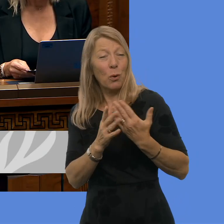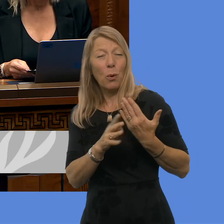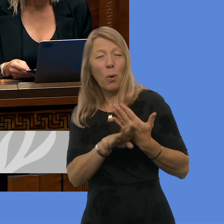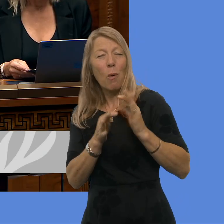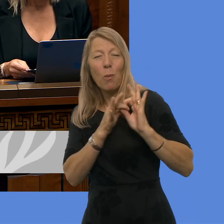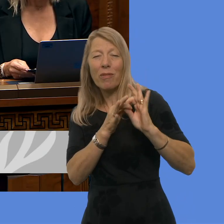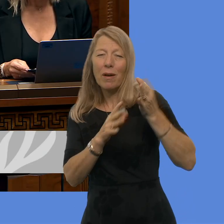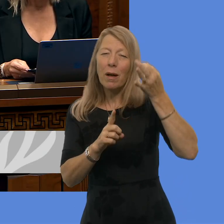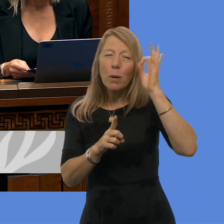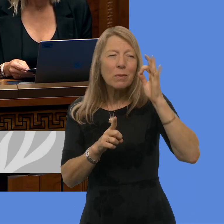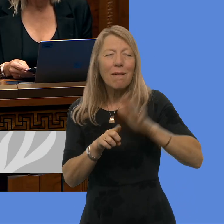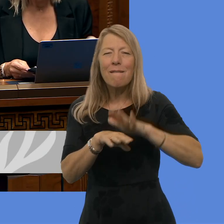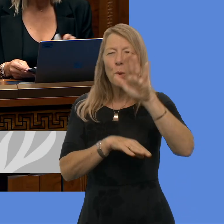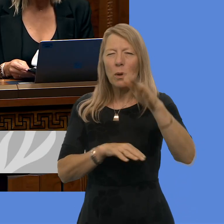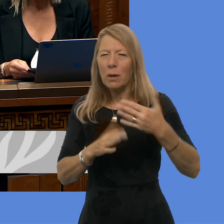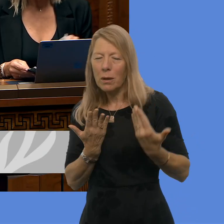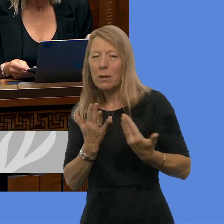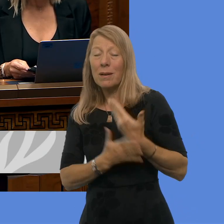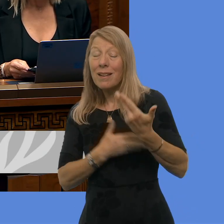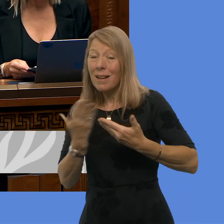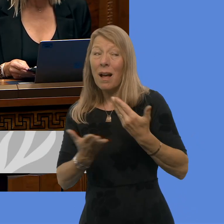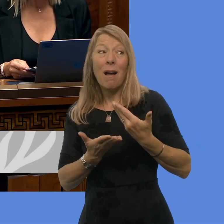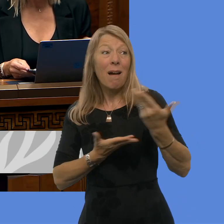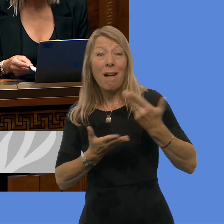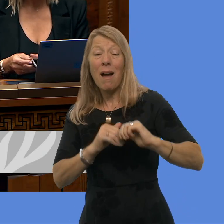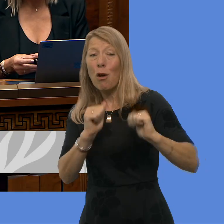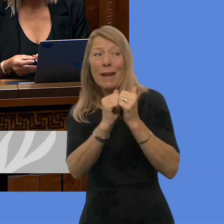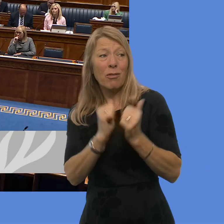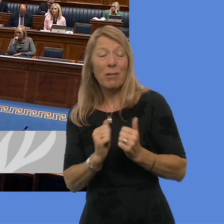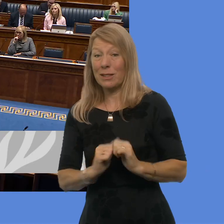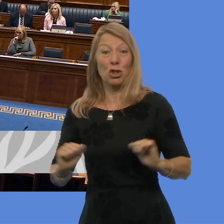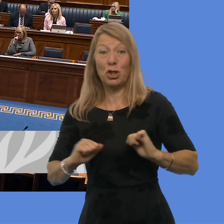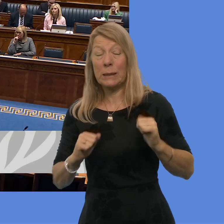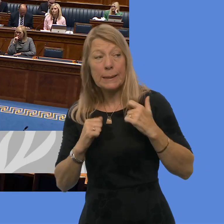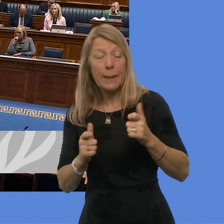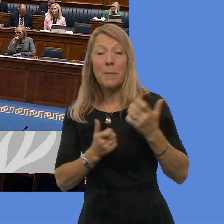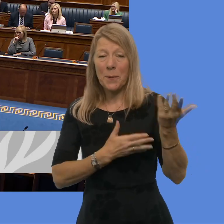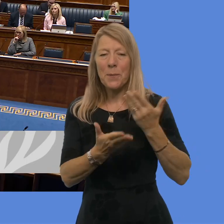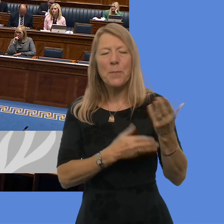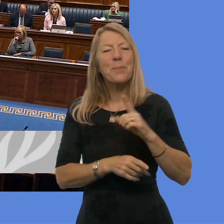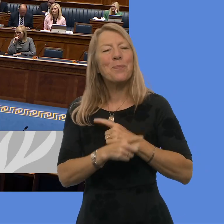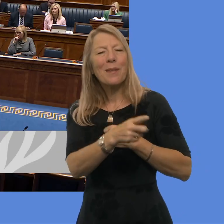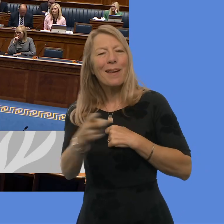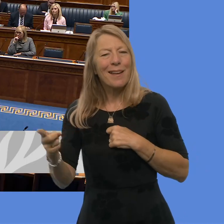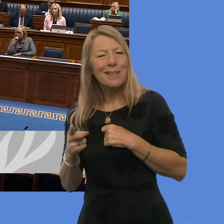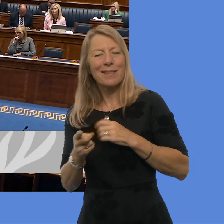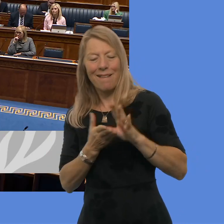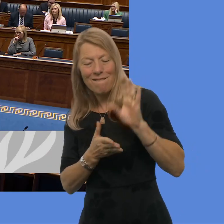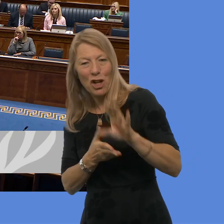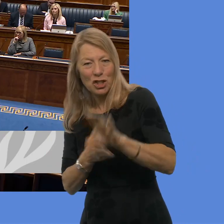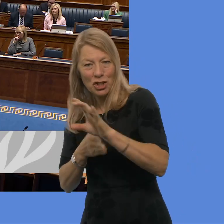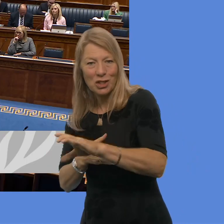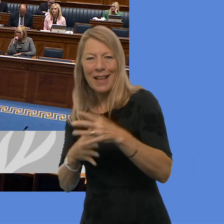achieve them. Discussions are still ongoing with the Council as we speak to transfer to progress the transfer of the